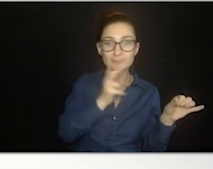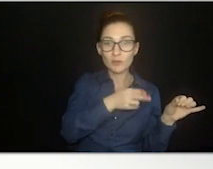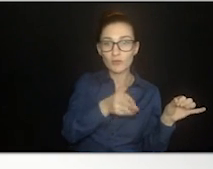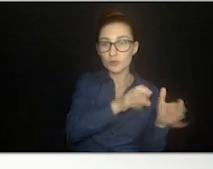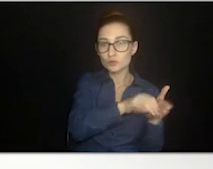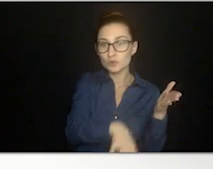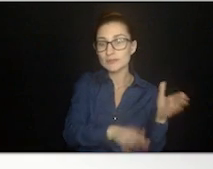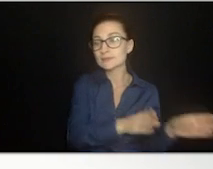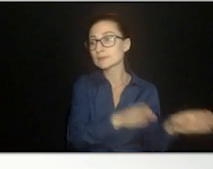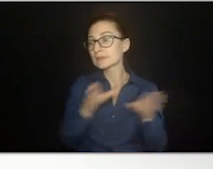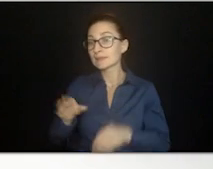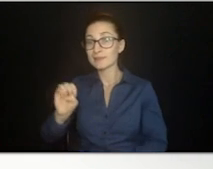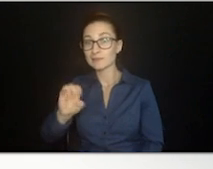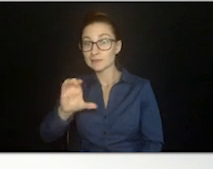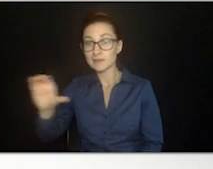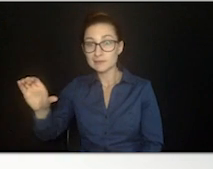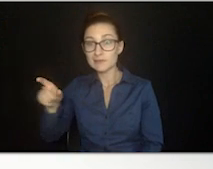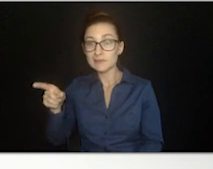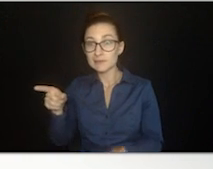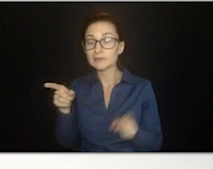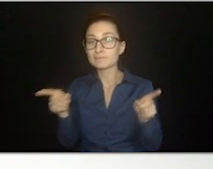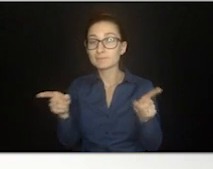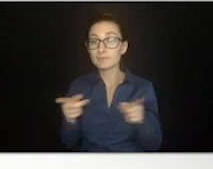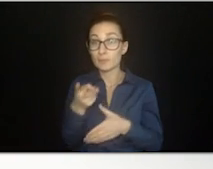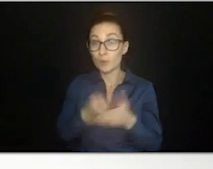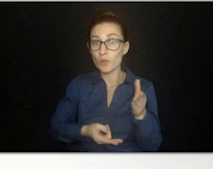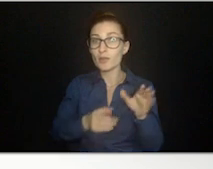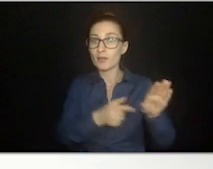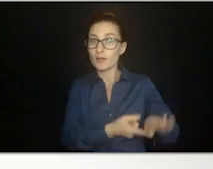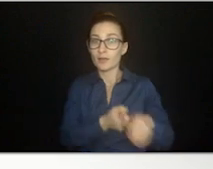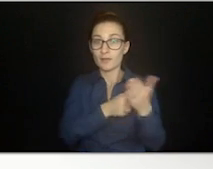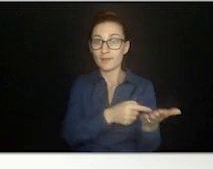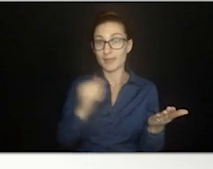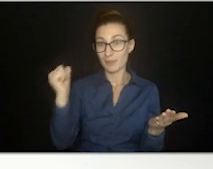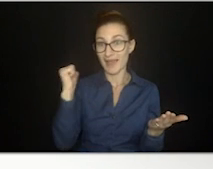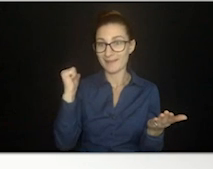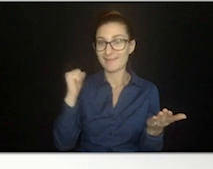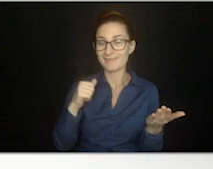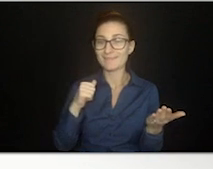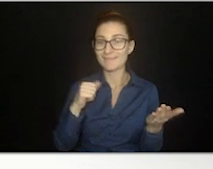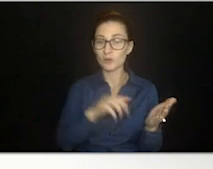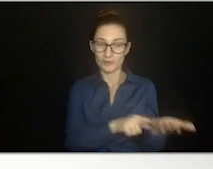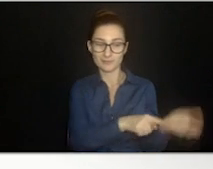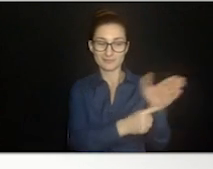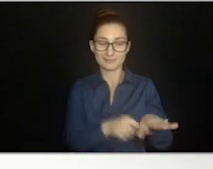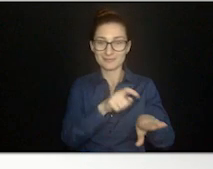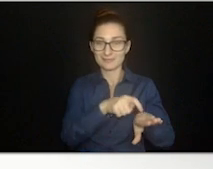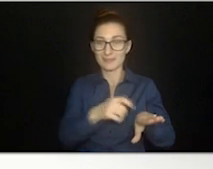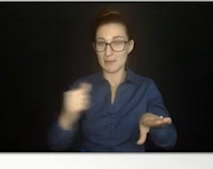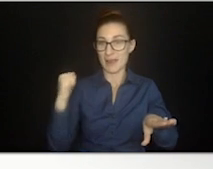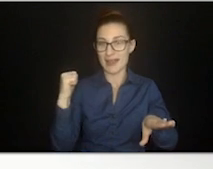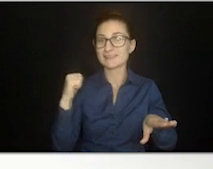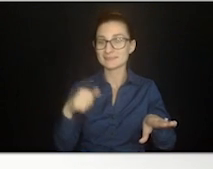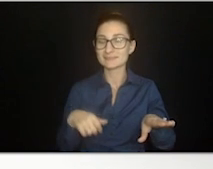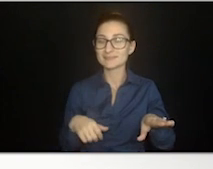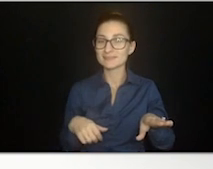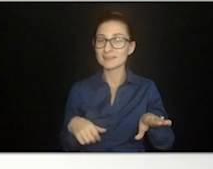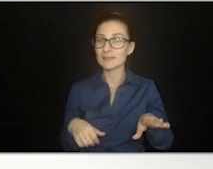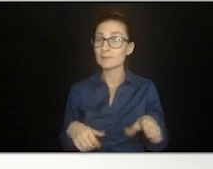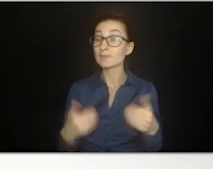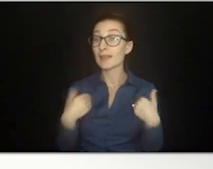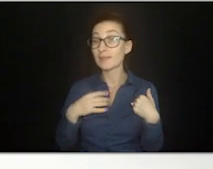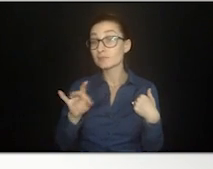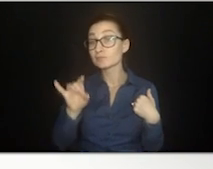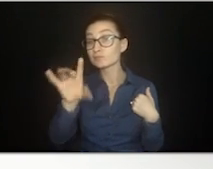hearing and the expanded core curriculum, are on the backs of these two cue cards. So if you wanted that record here, and there's tips on the front that have